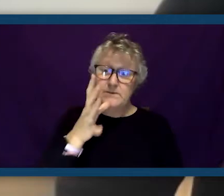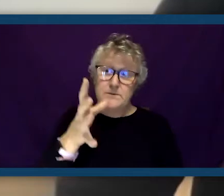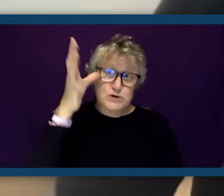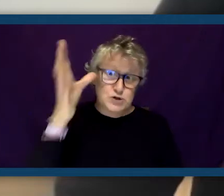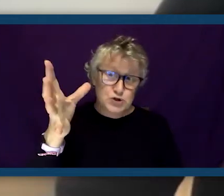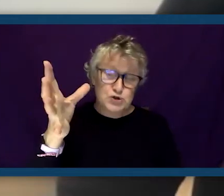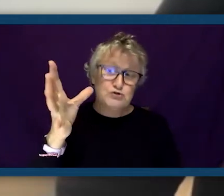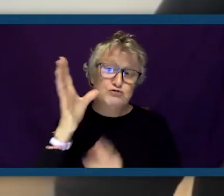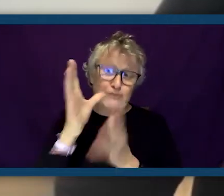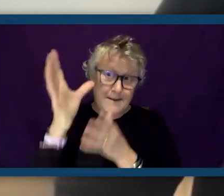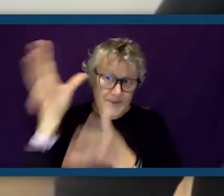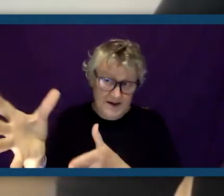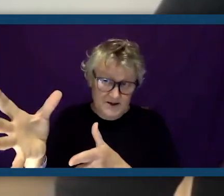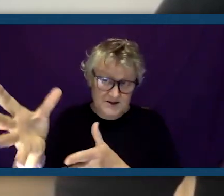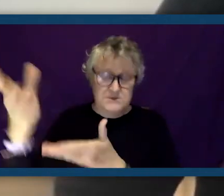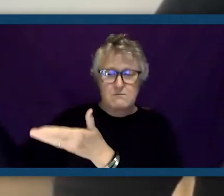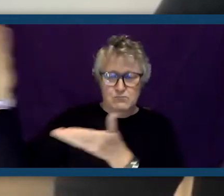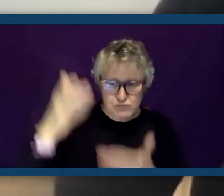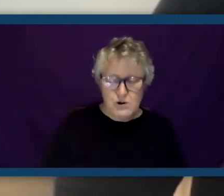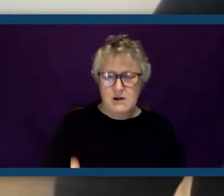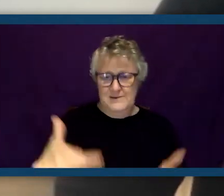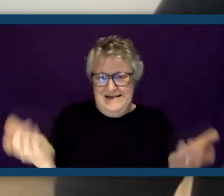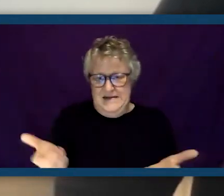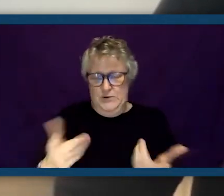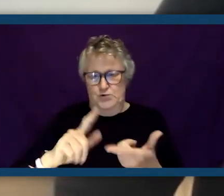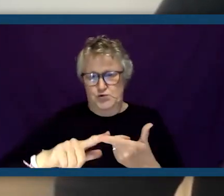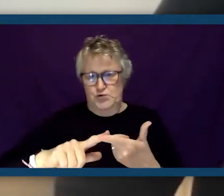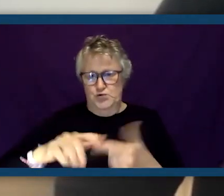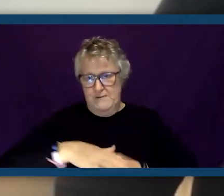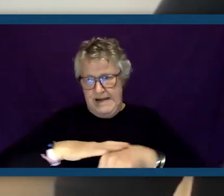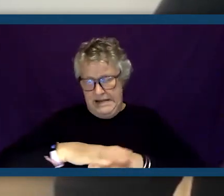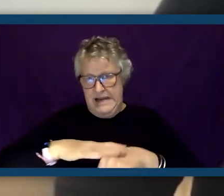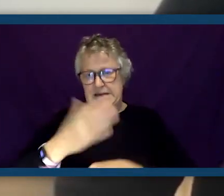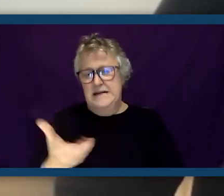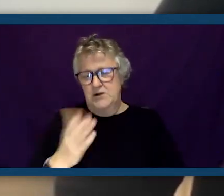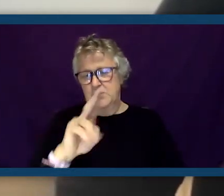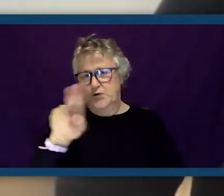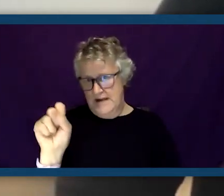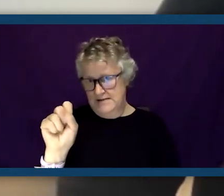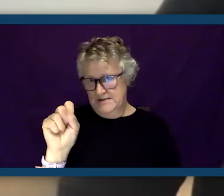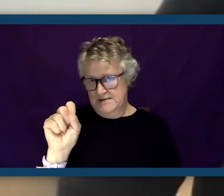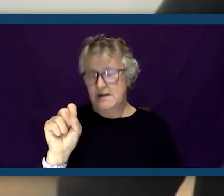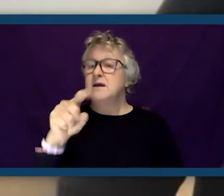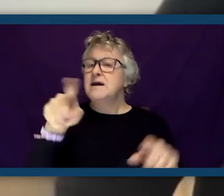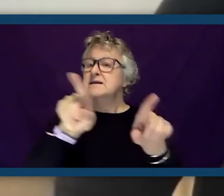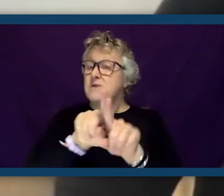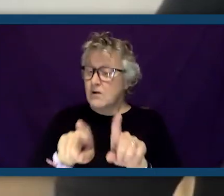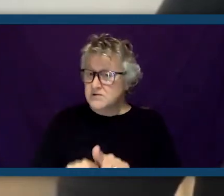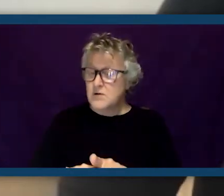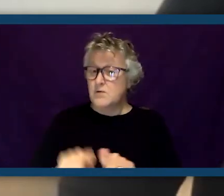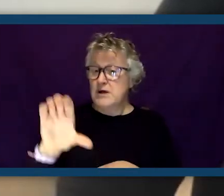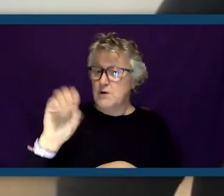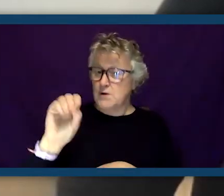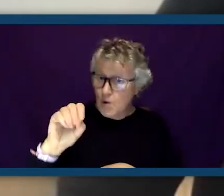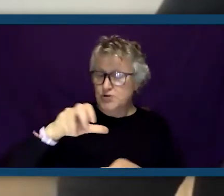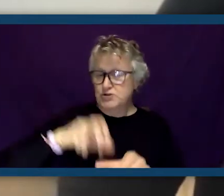his sisters over to the mainland US. Vo served as the co-chair of Native Hawaiians and